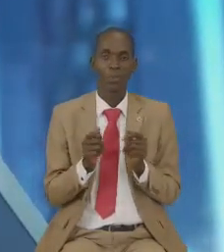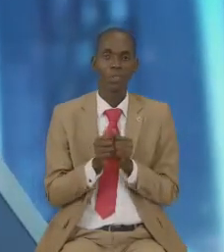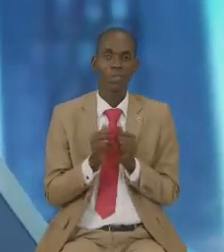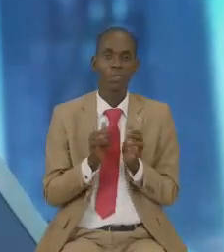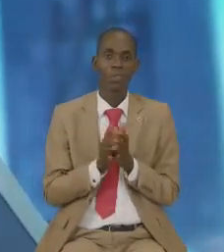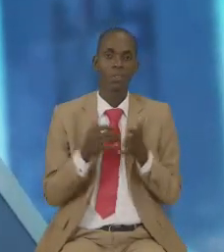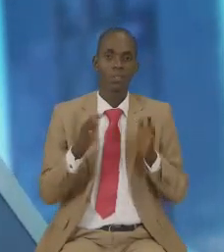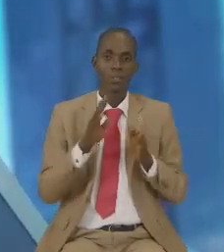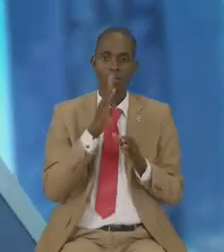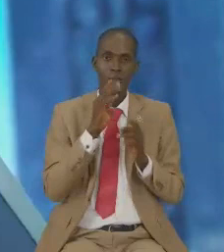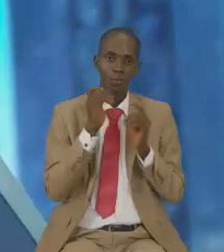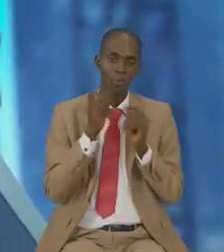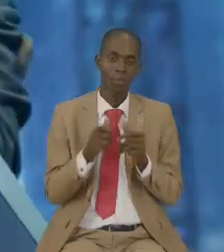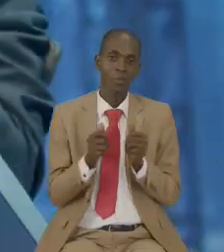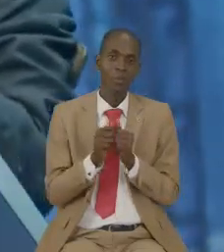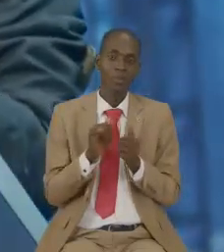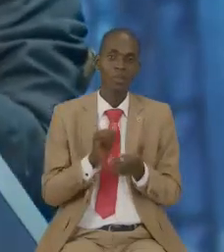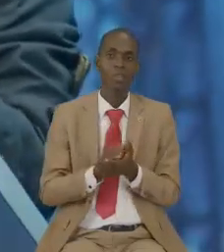Let's do that quickly.